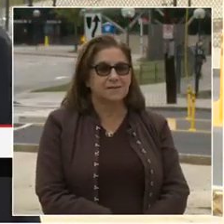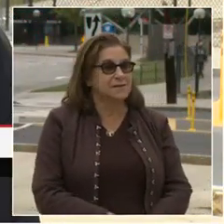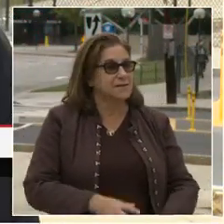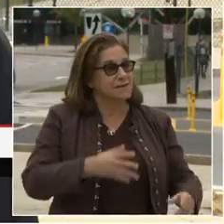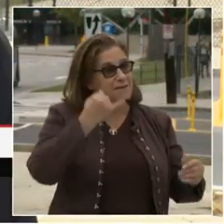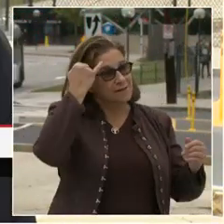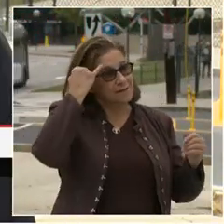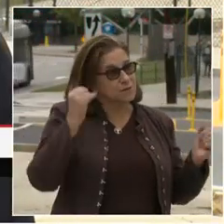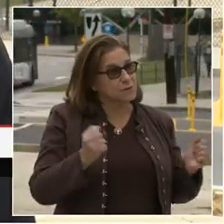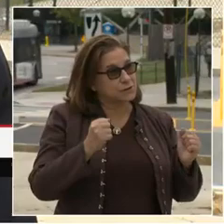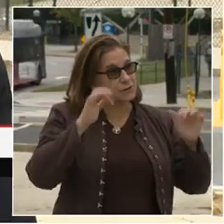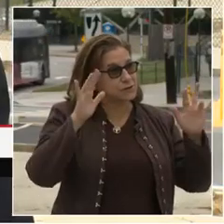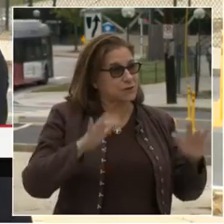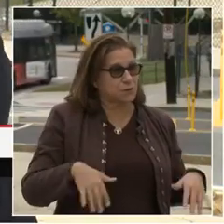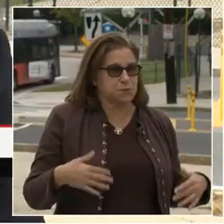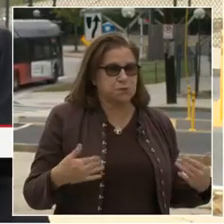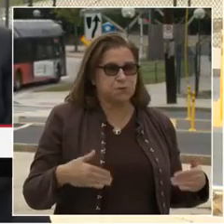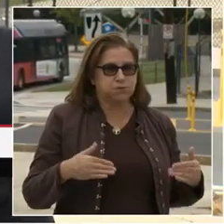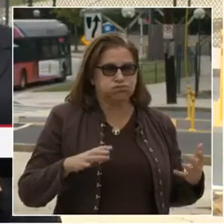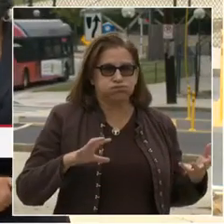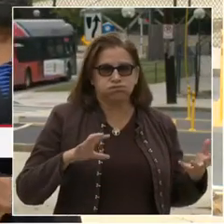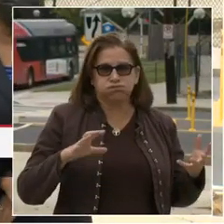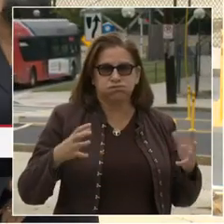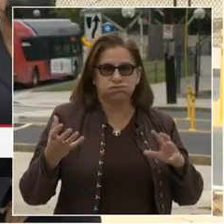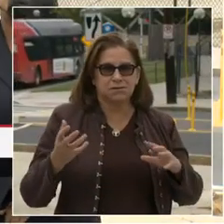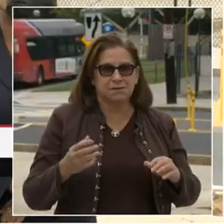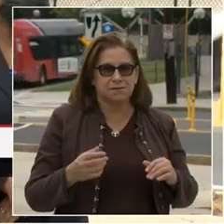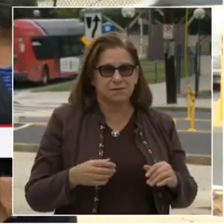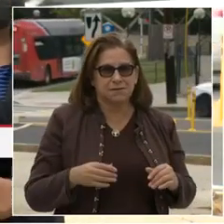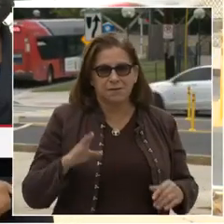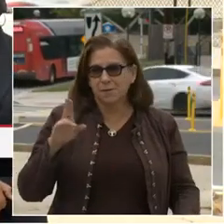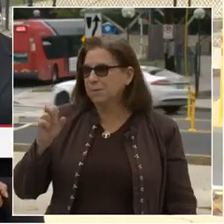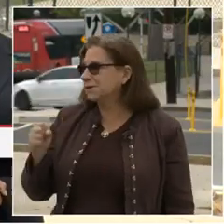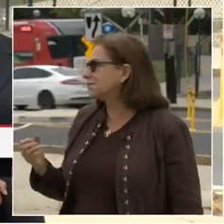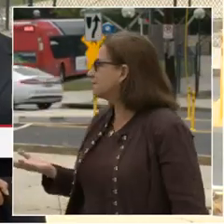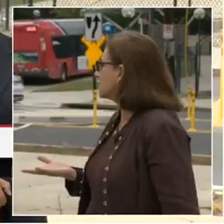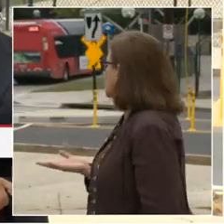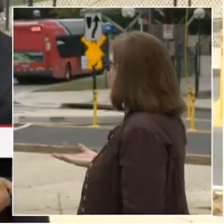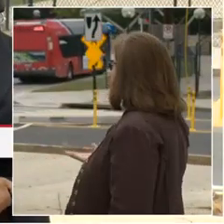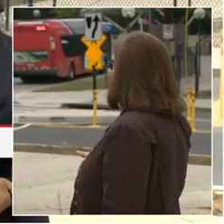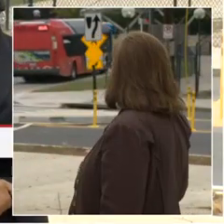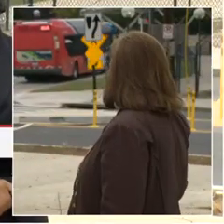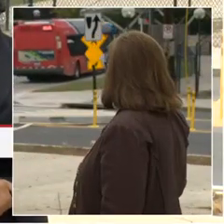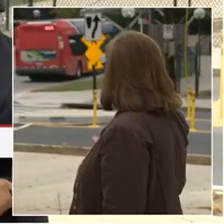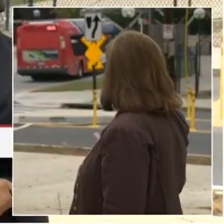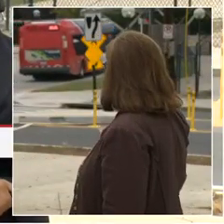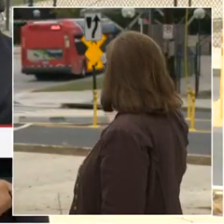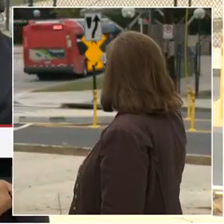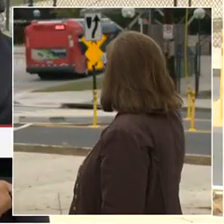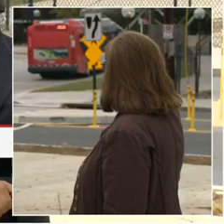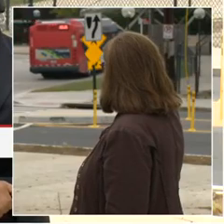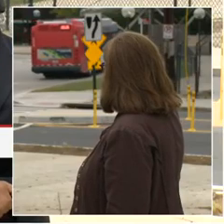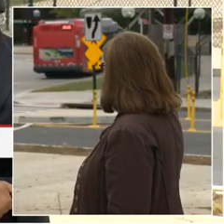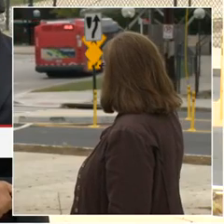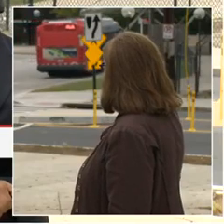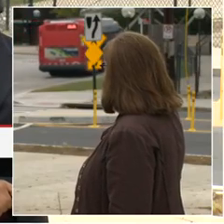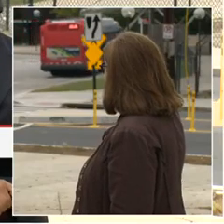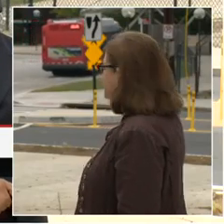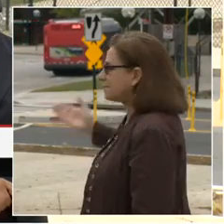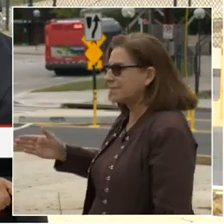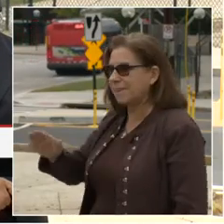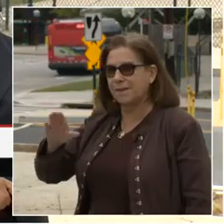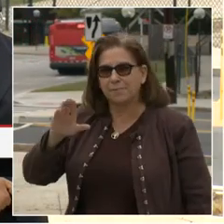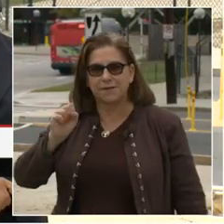Whatever that was. All right. So we definitely want to work with DDOT. So can I ask you a question? Yes. Has